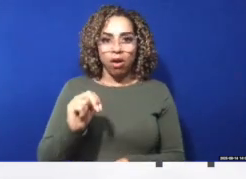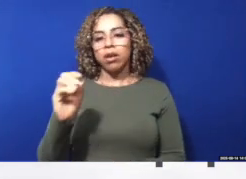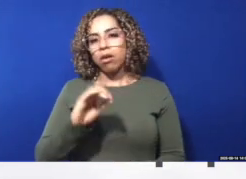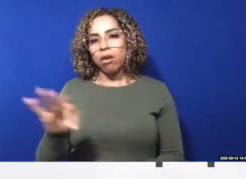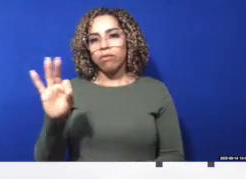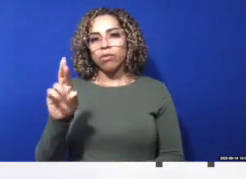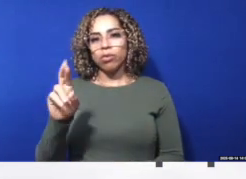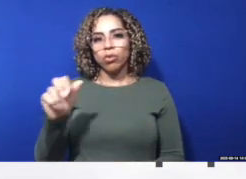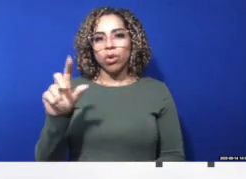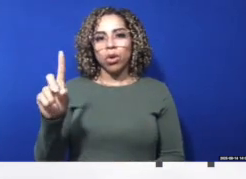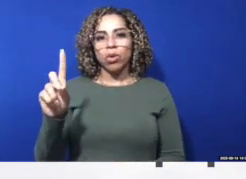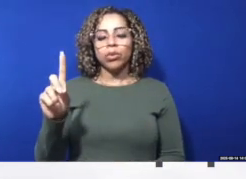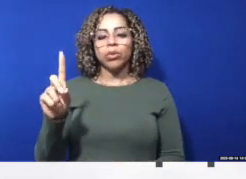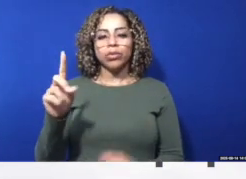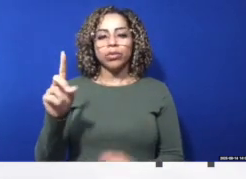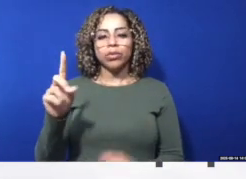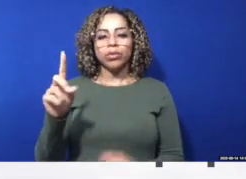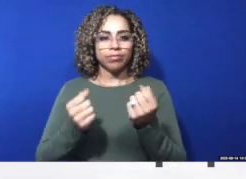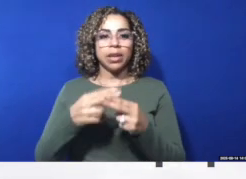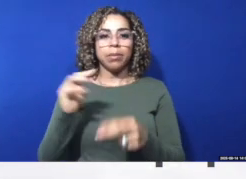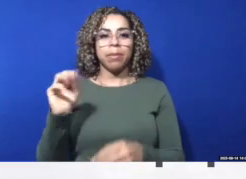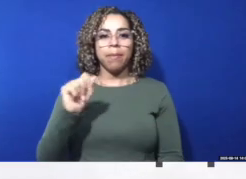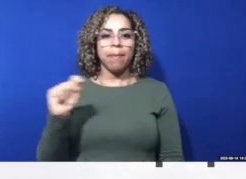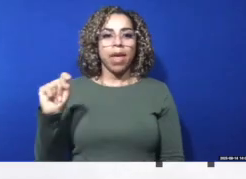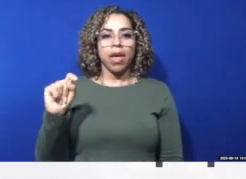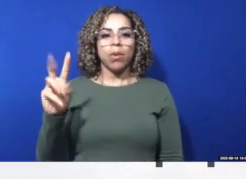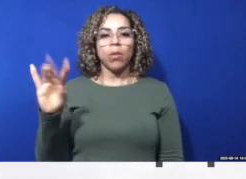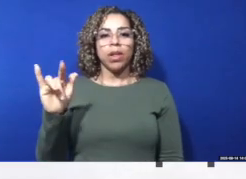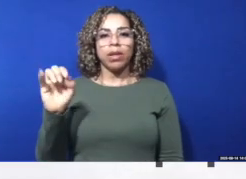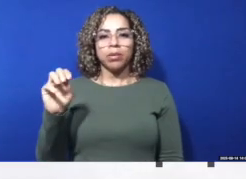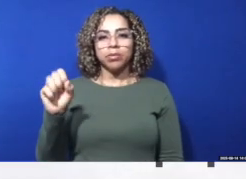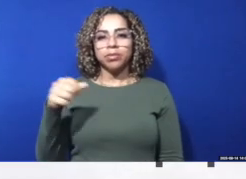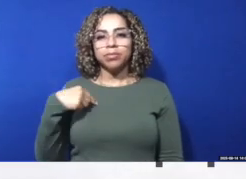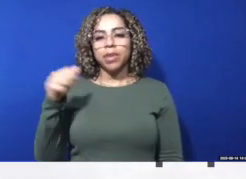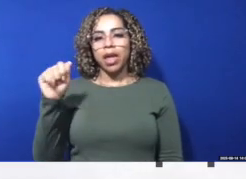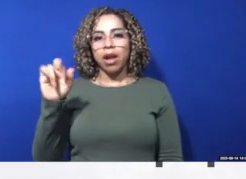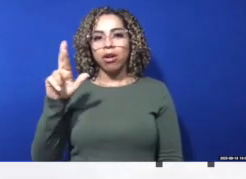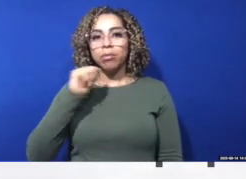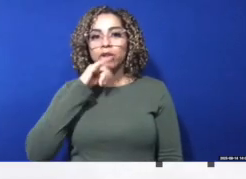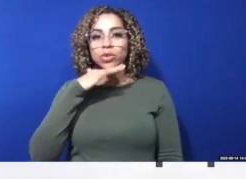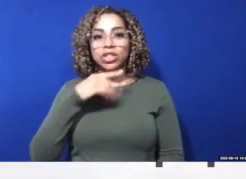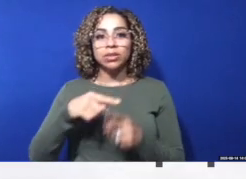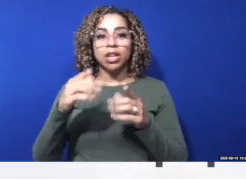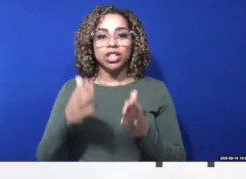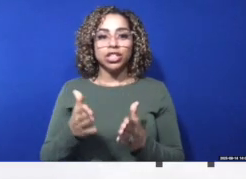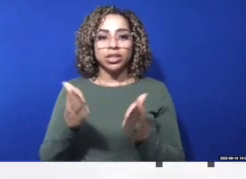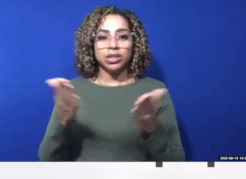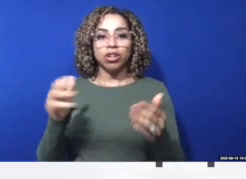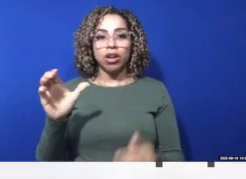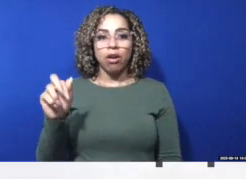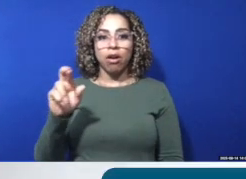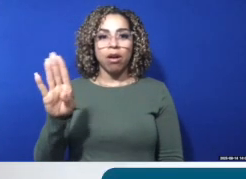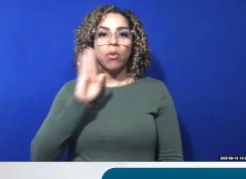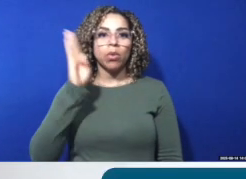My name is Matt Williams, and I'm an air pollution specialist at CARB, and I'll be presenting on these medium and heavy duty investments. Next